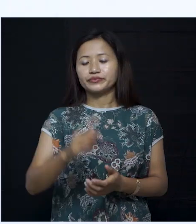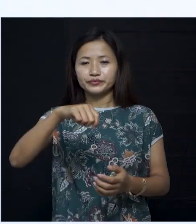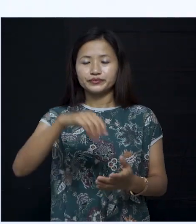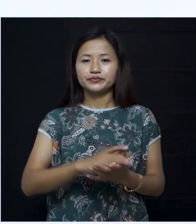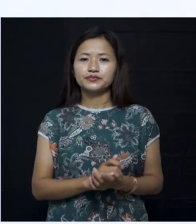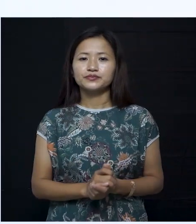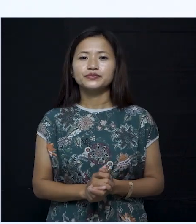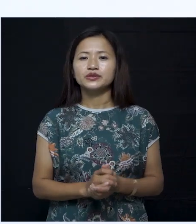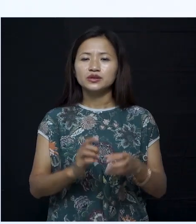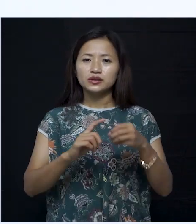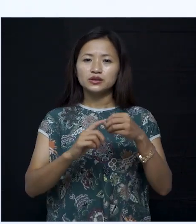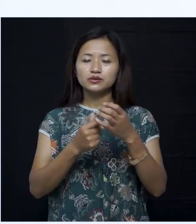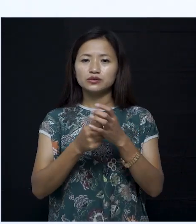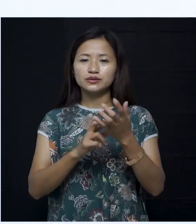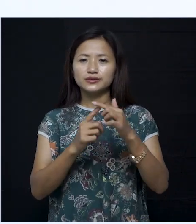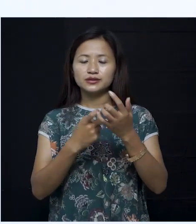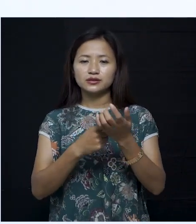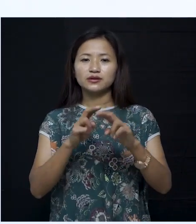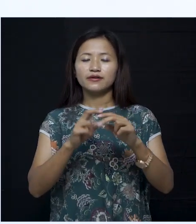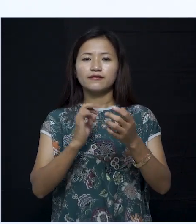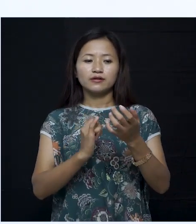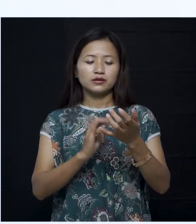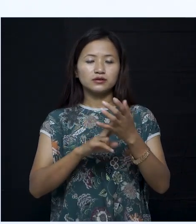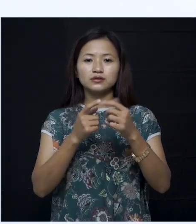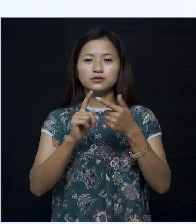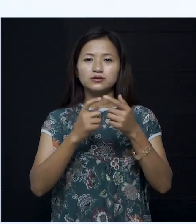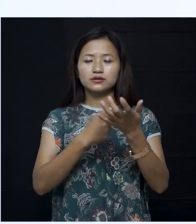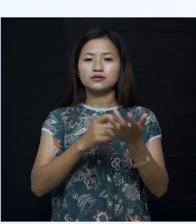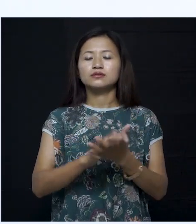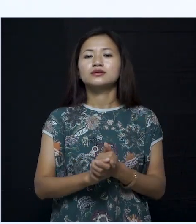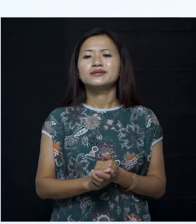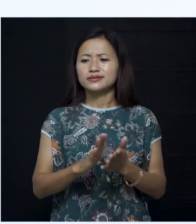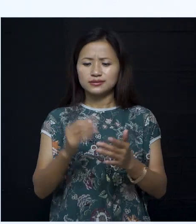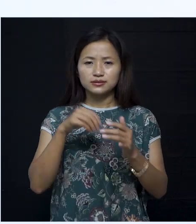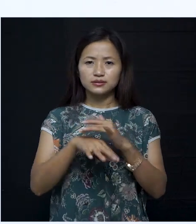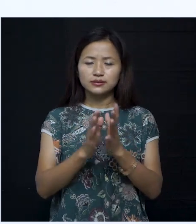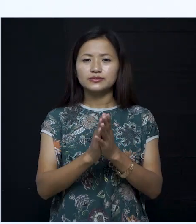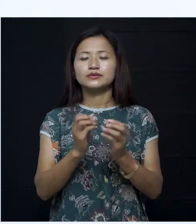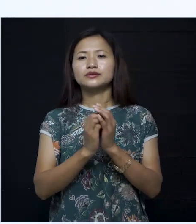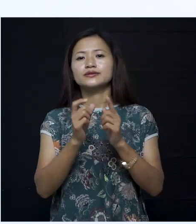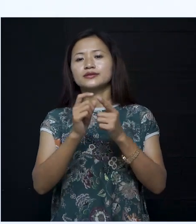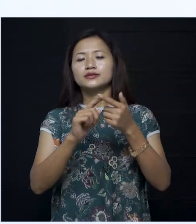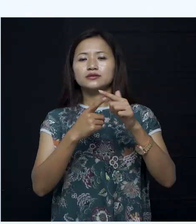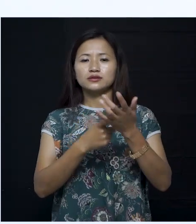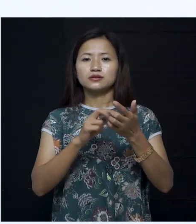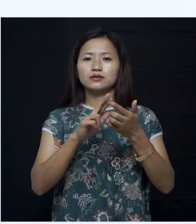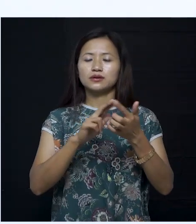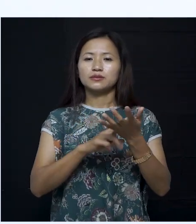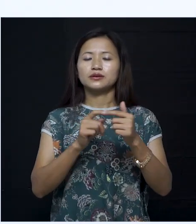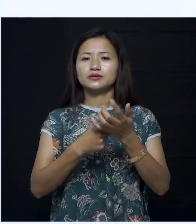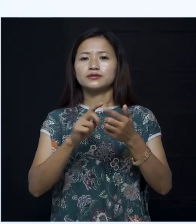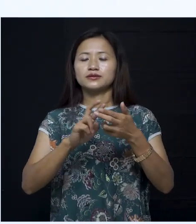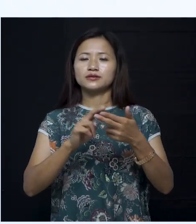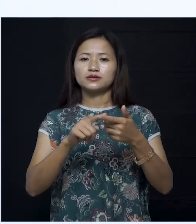here quantifiers is also a subtopic under determiners. And so there are some words which will tell